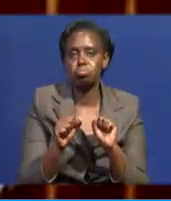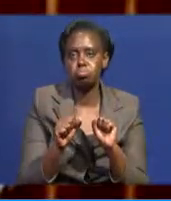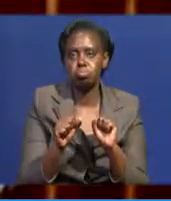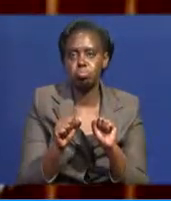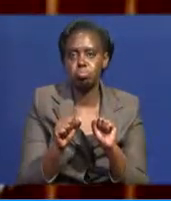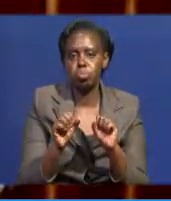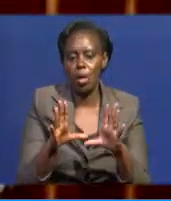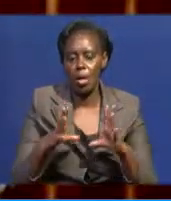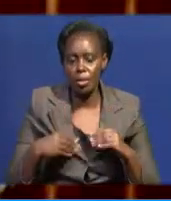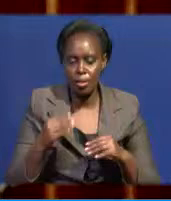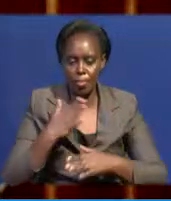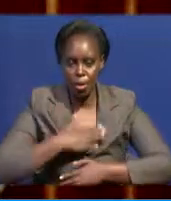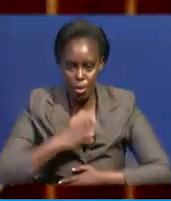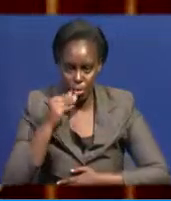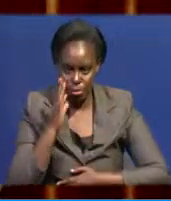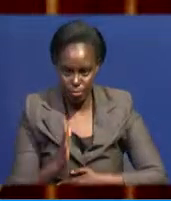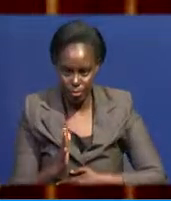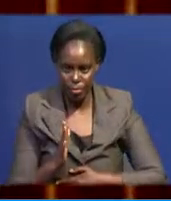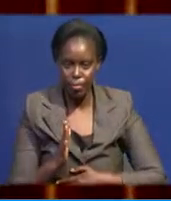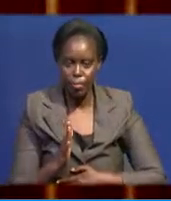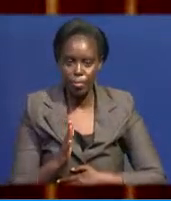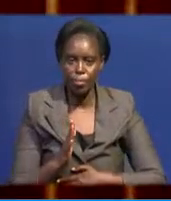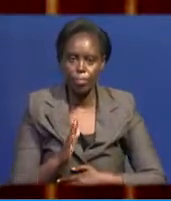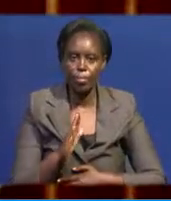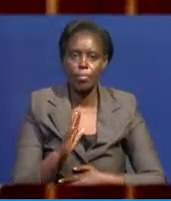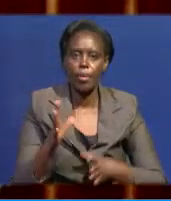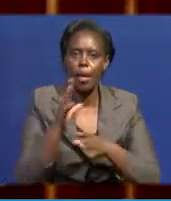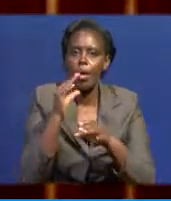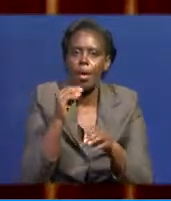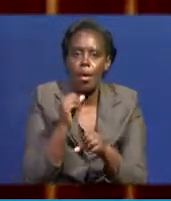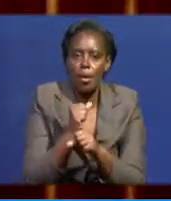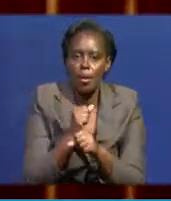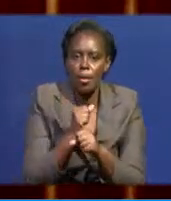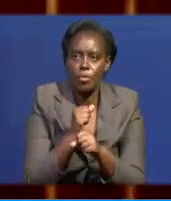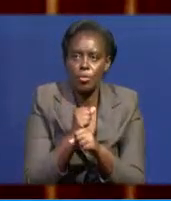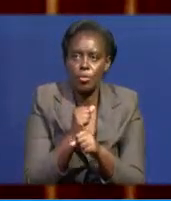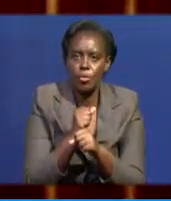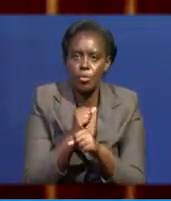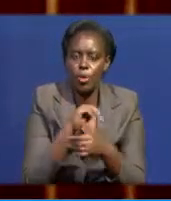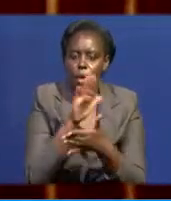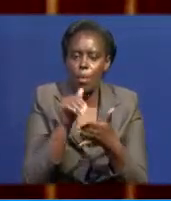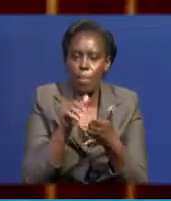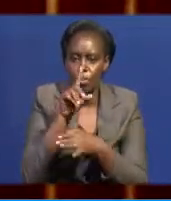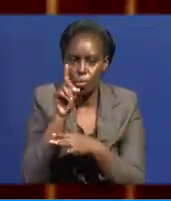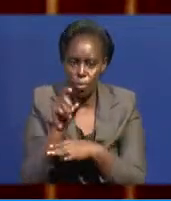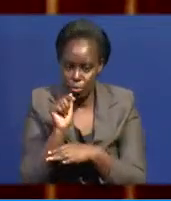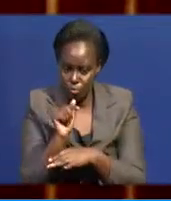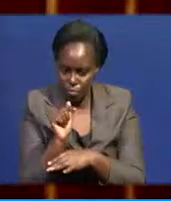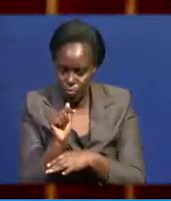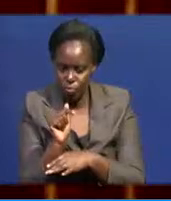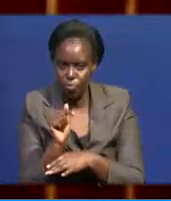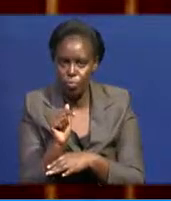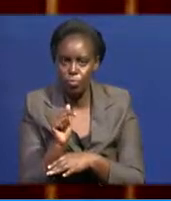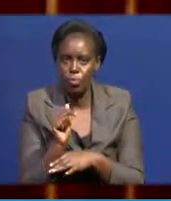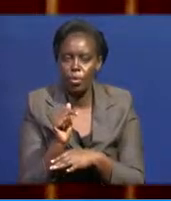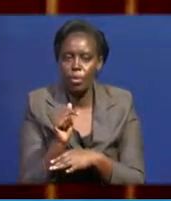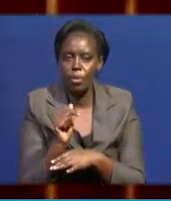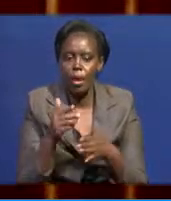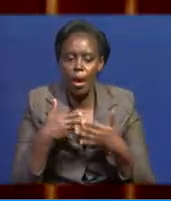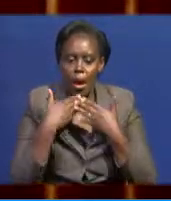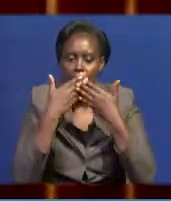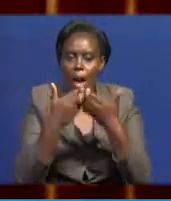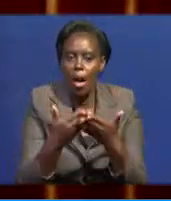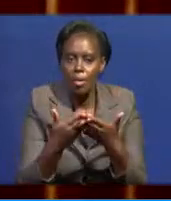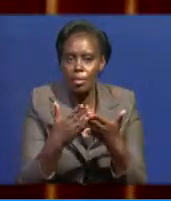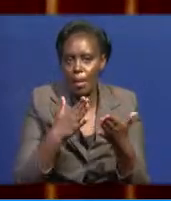permission, Honorable Speaker, a multi-agency in regard to this question. I wish to respond